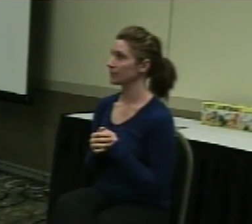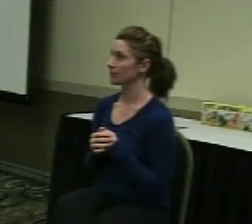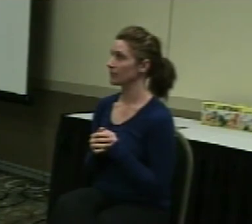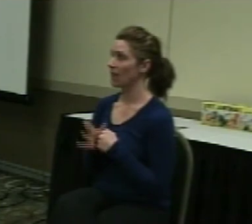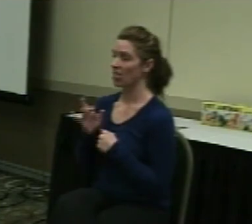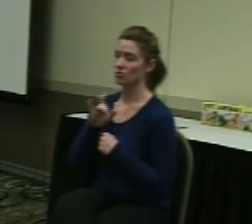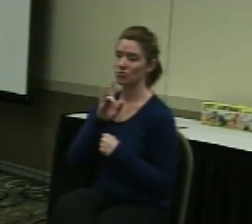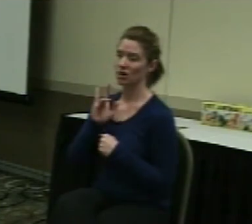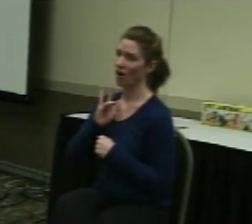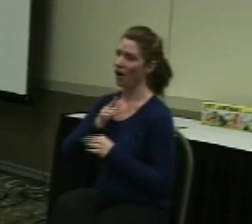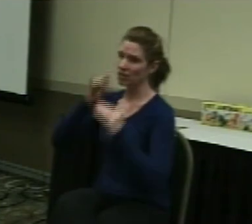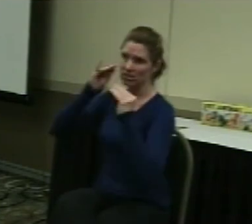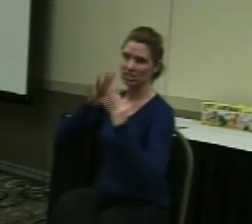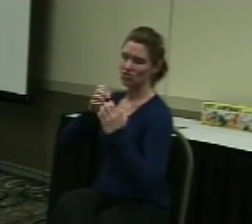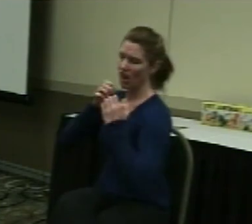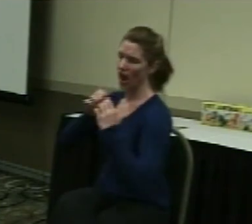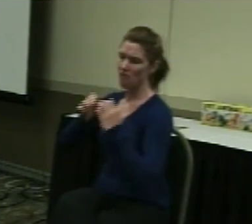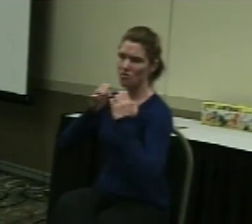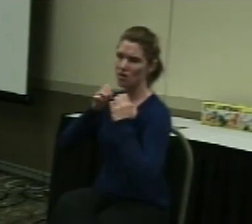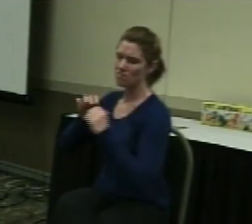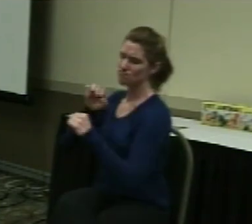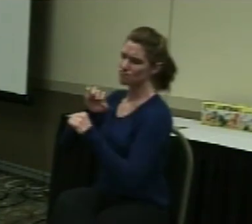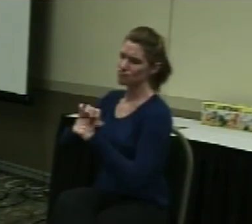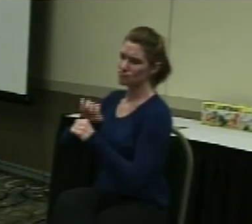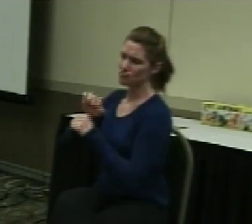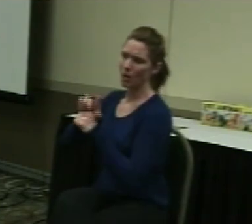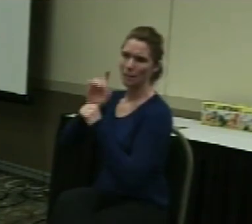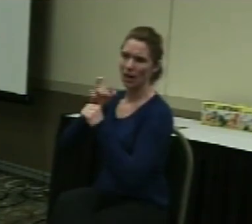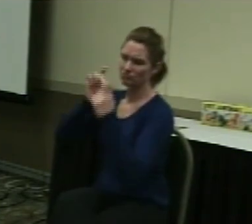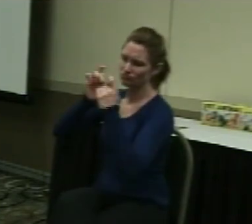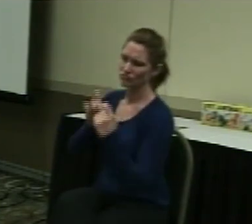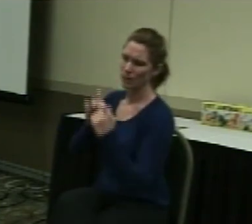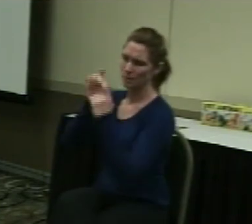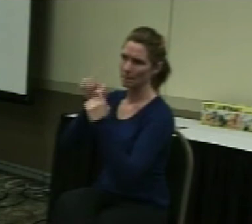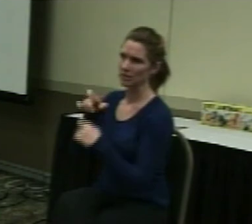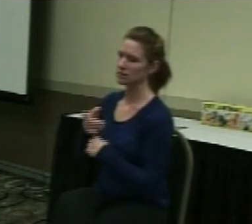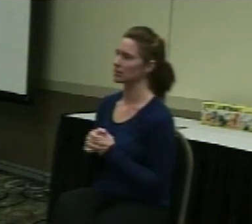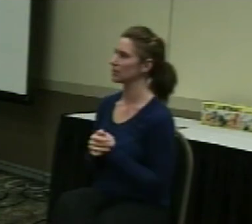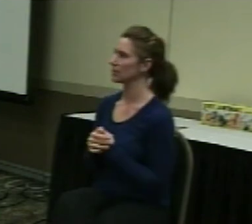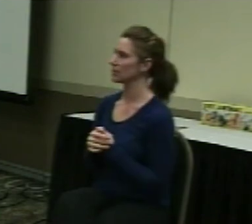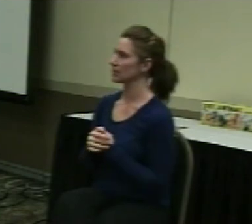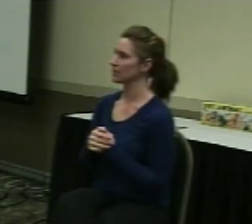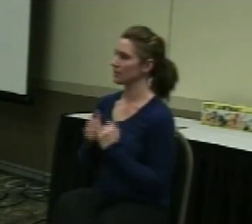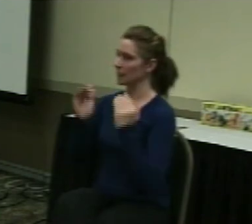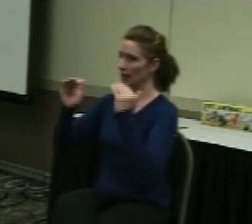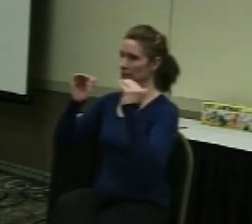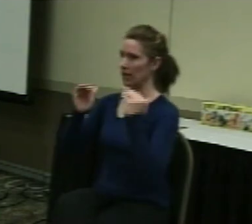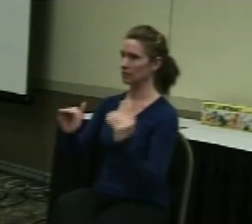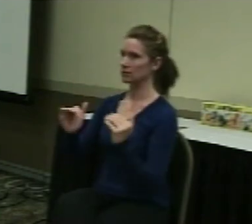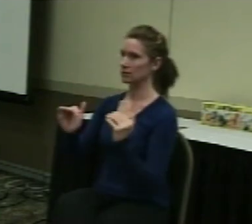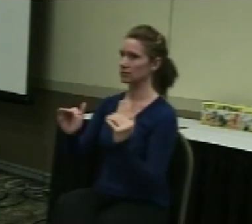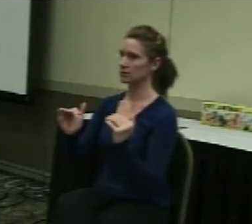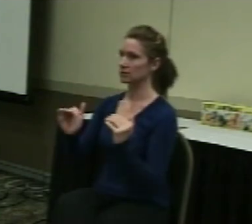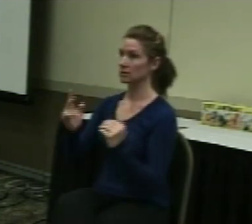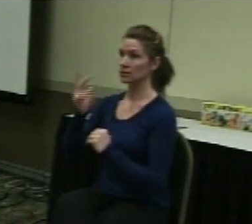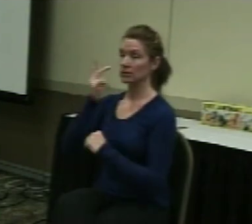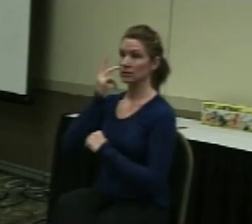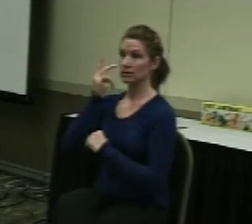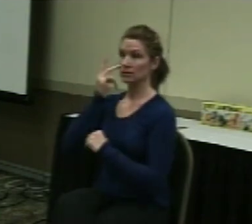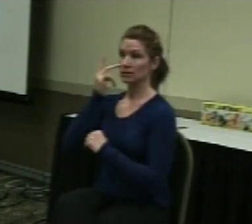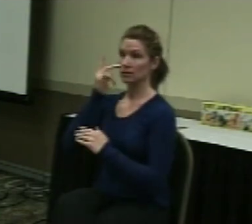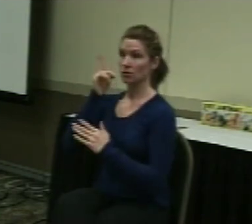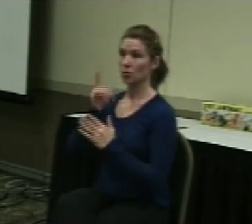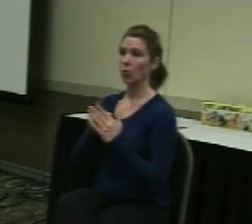is our huge effort. And as we consider the next part of this, let us see what you